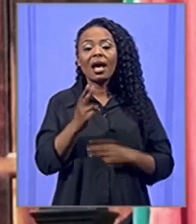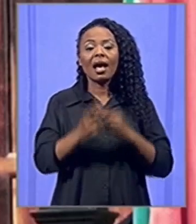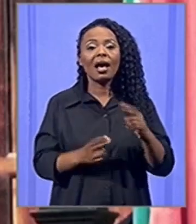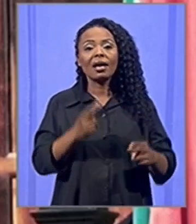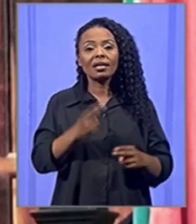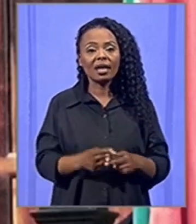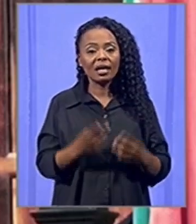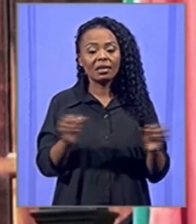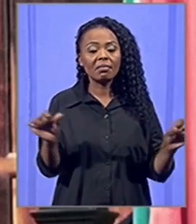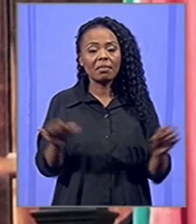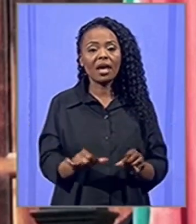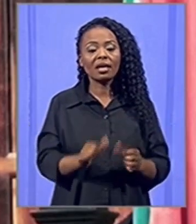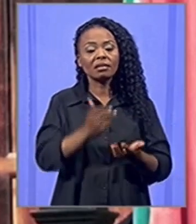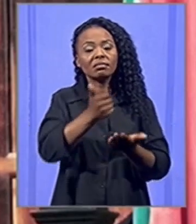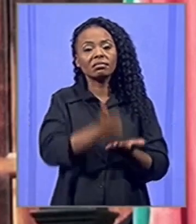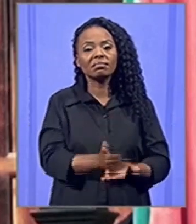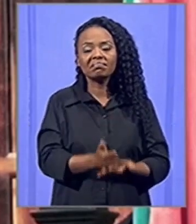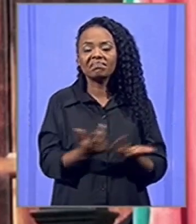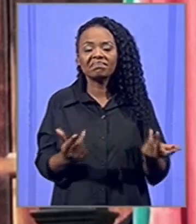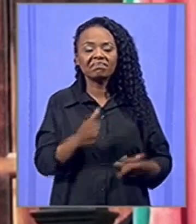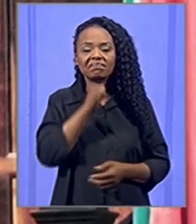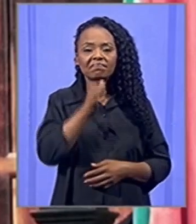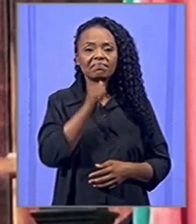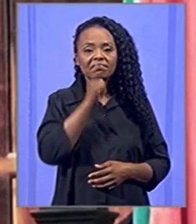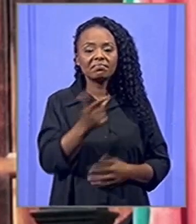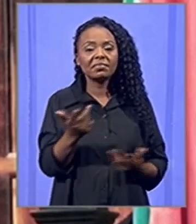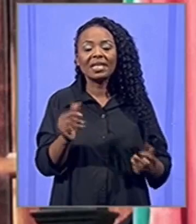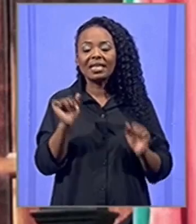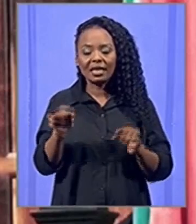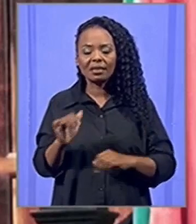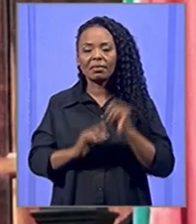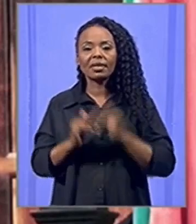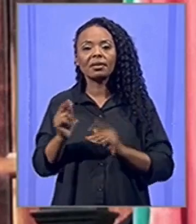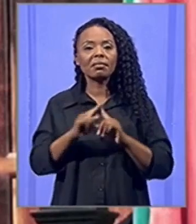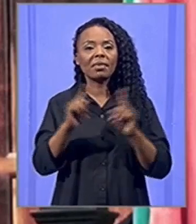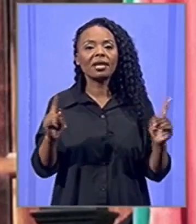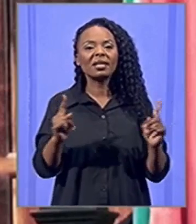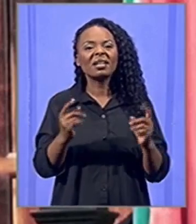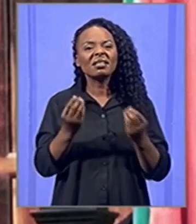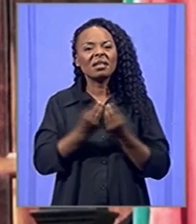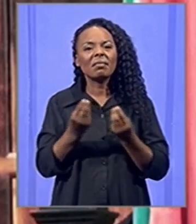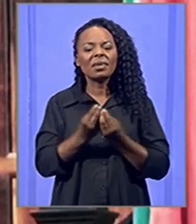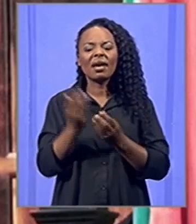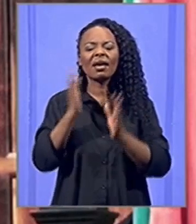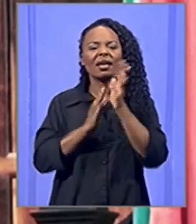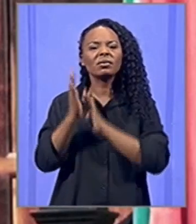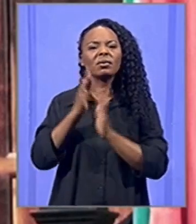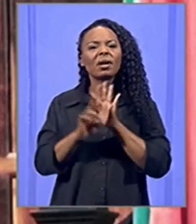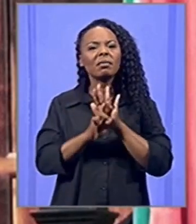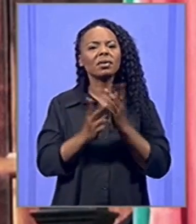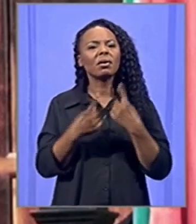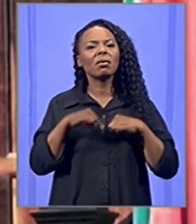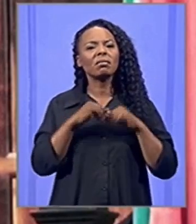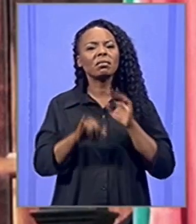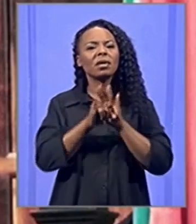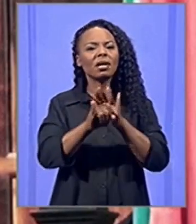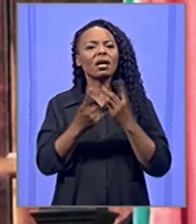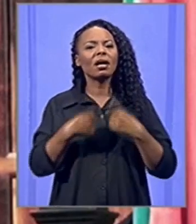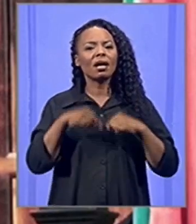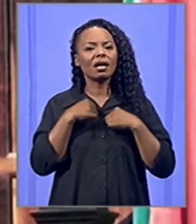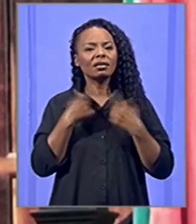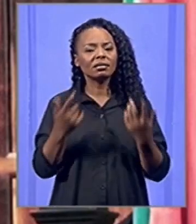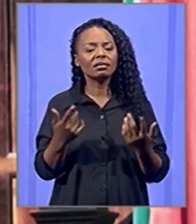to restore it despite the rebuilding of Parliament. The podium where President Mandela was